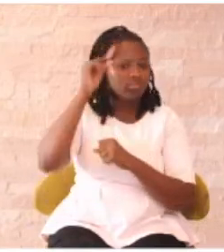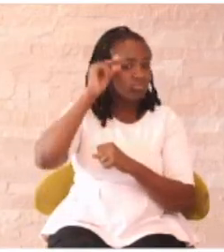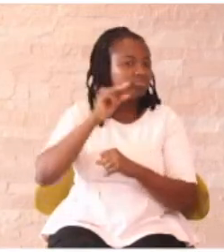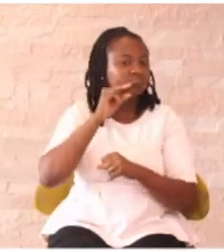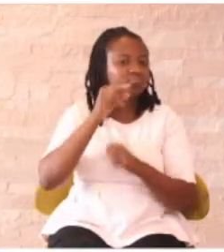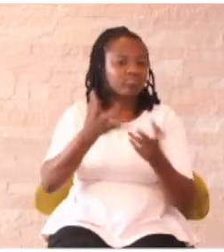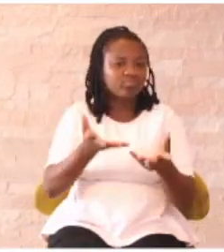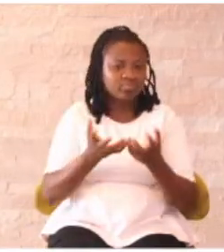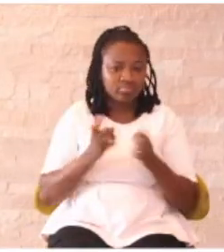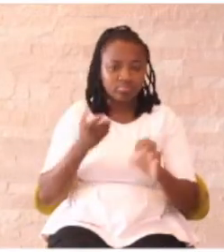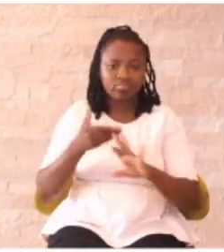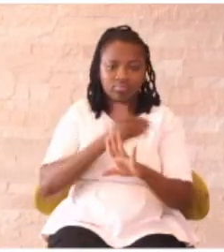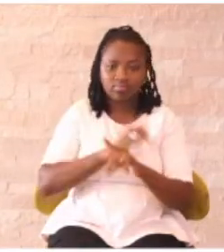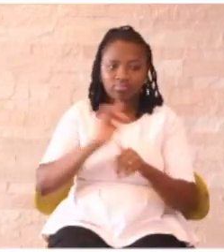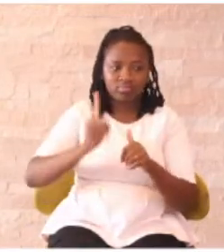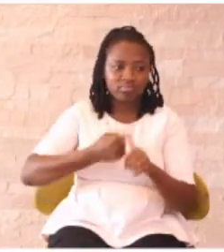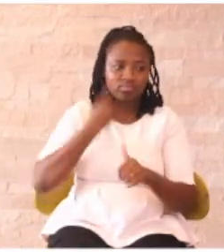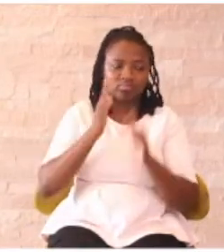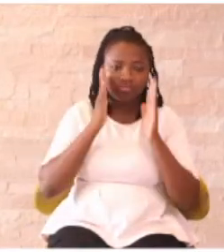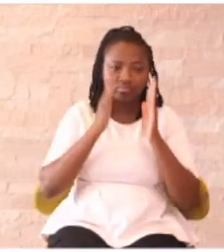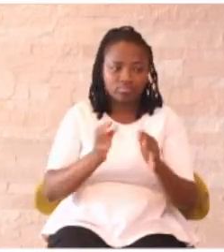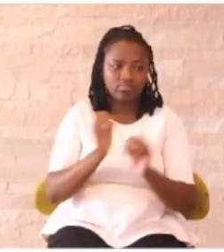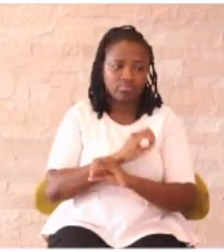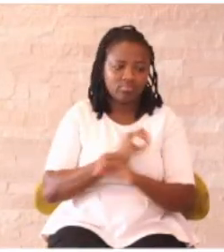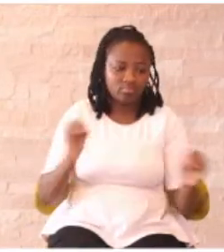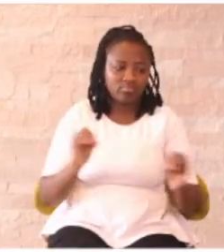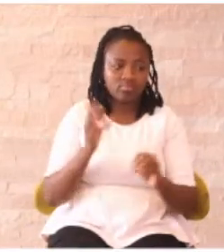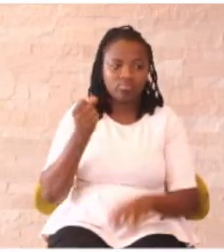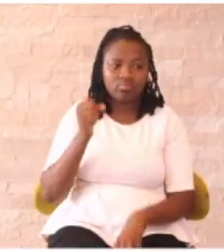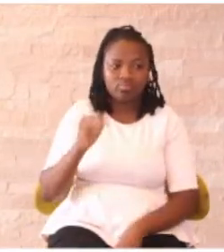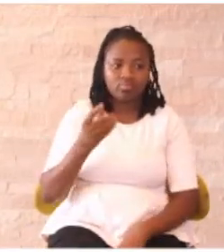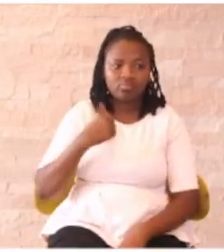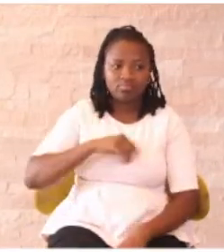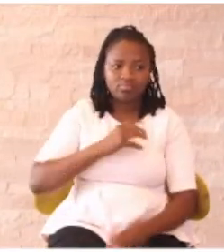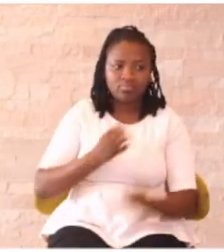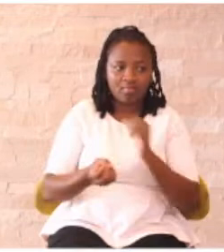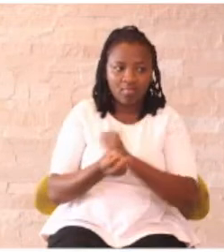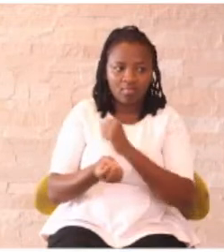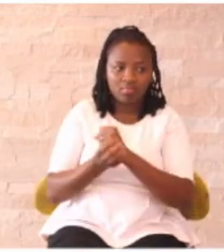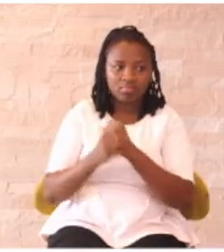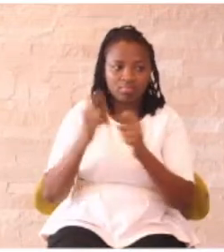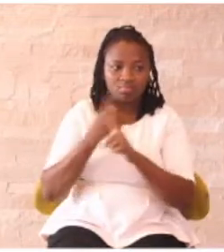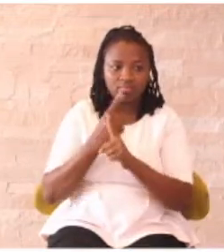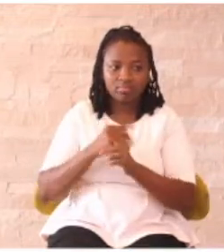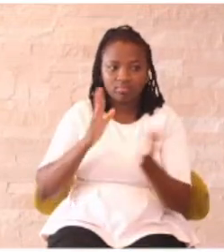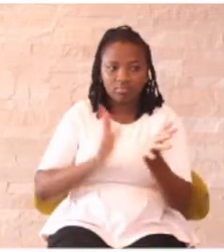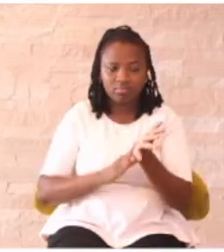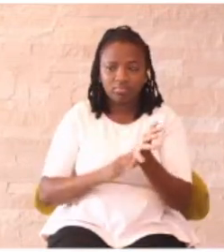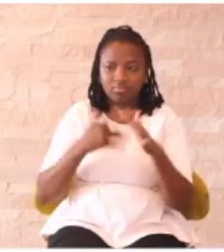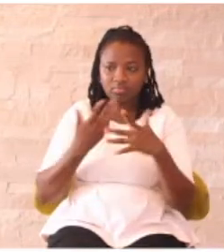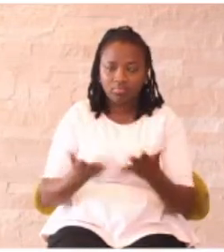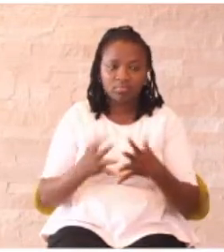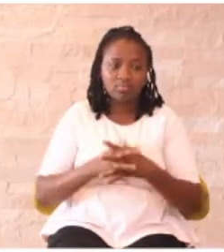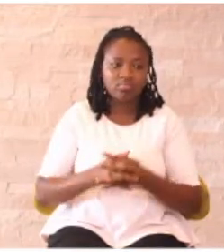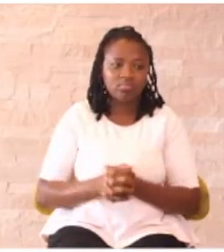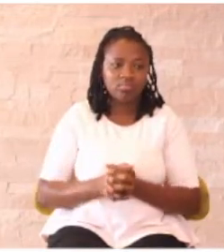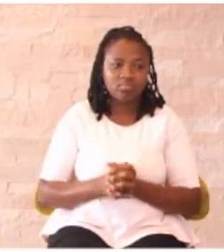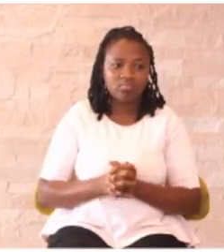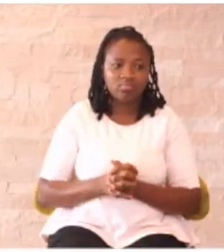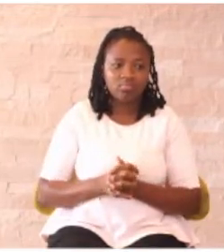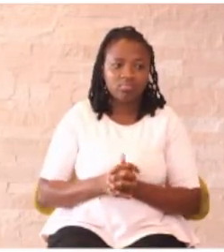not prioritized. And then we laid out recommendations for the committee. And then one of